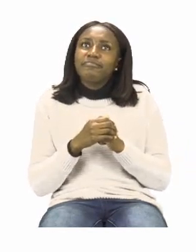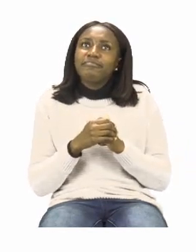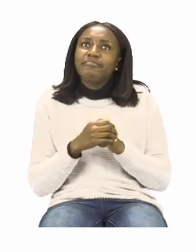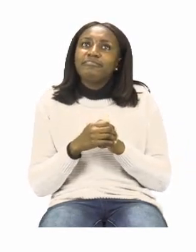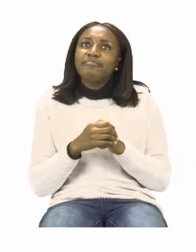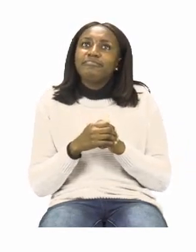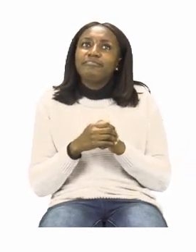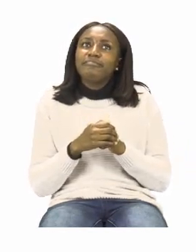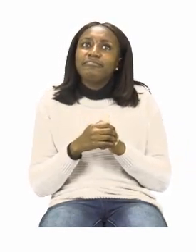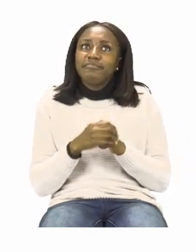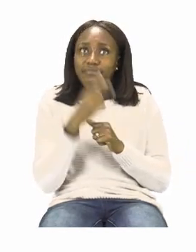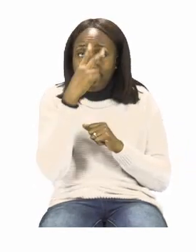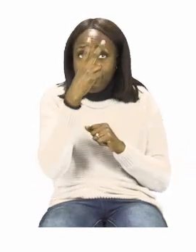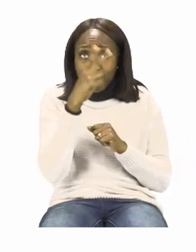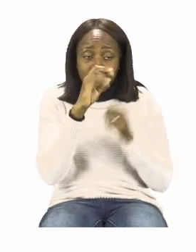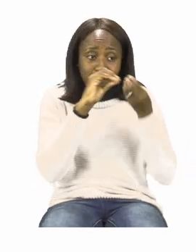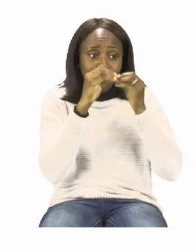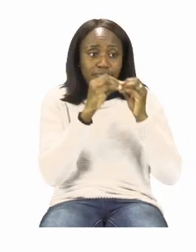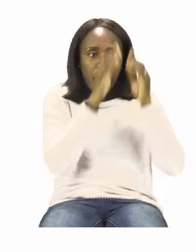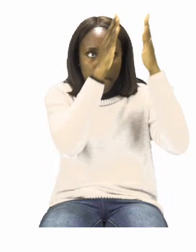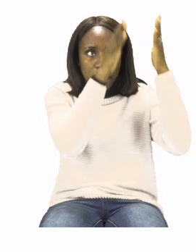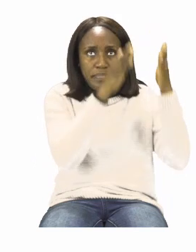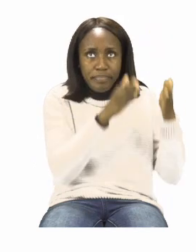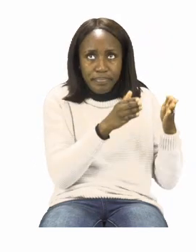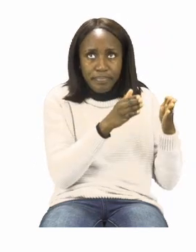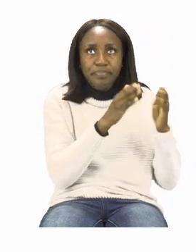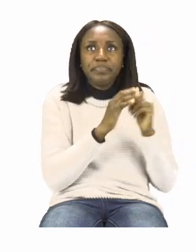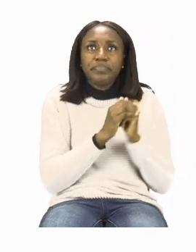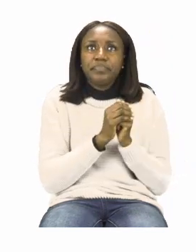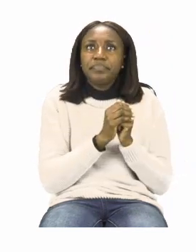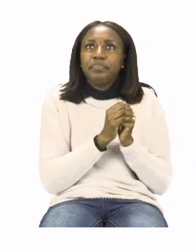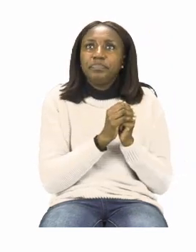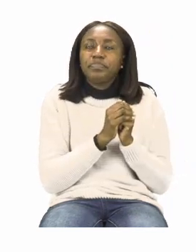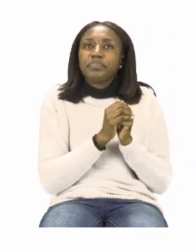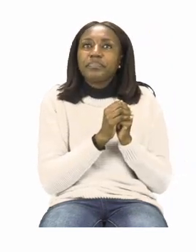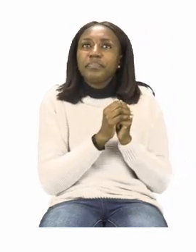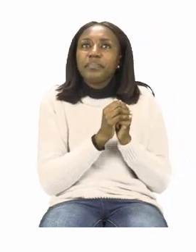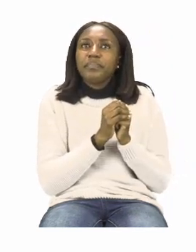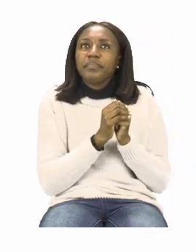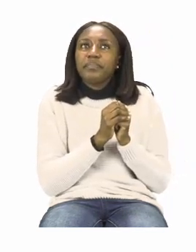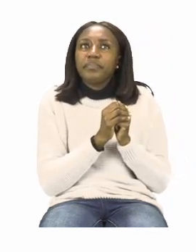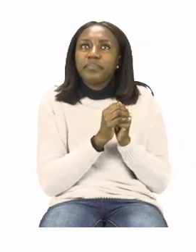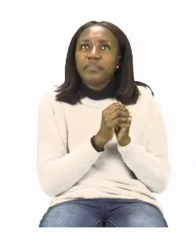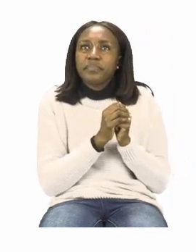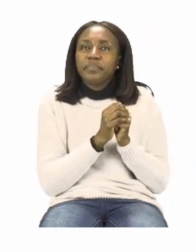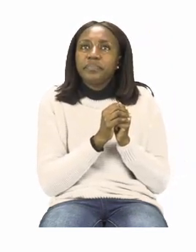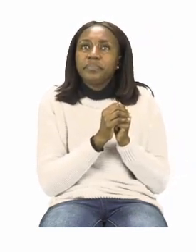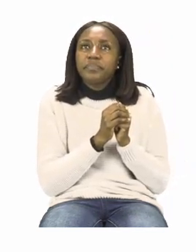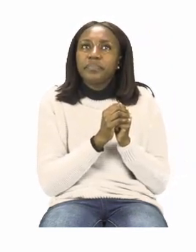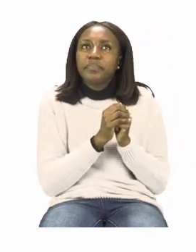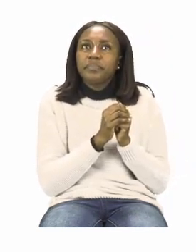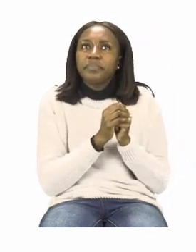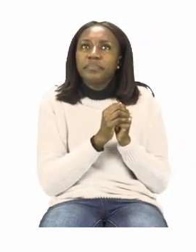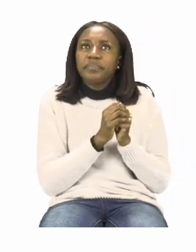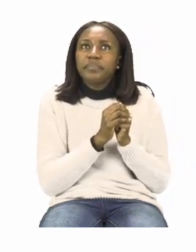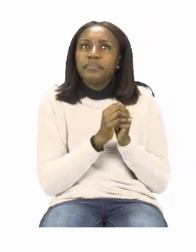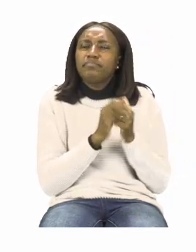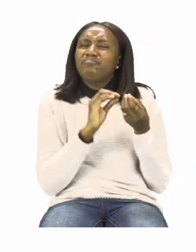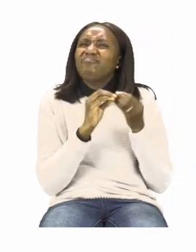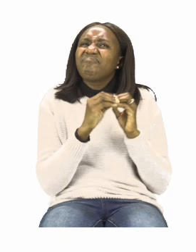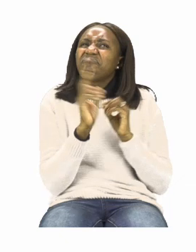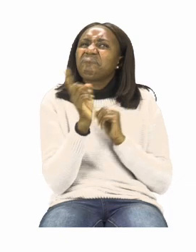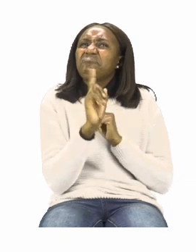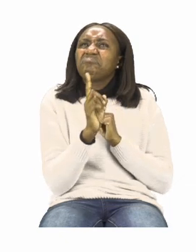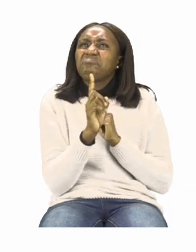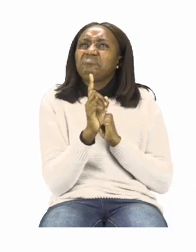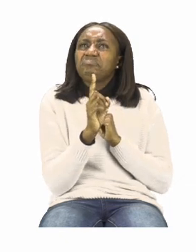the numbers on its own. Let's look at the numbers on the page. What are these numbers?